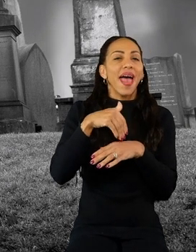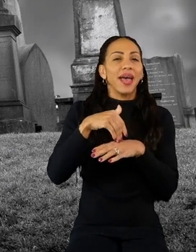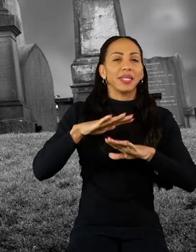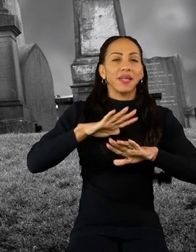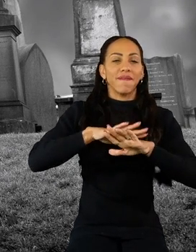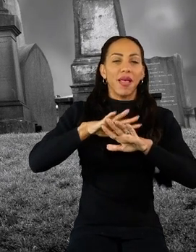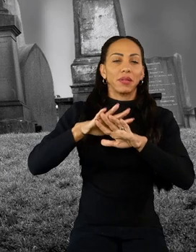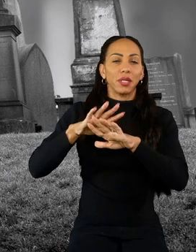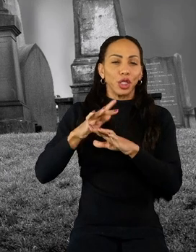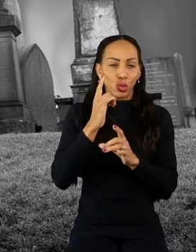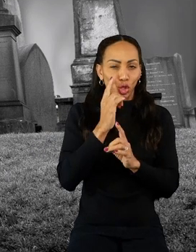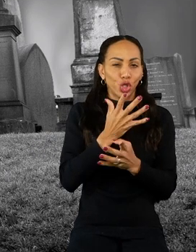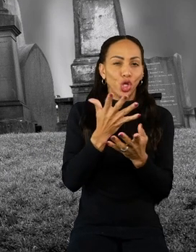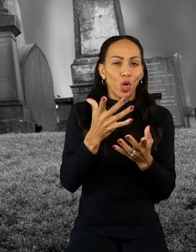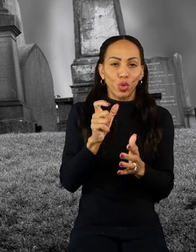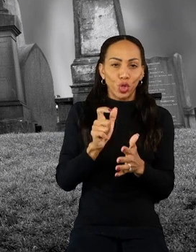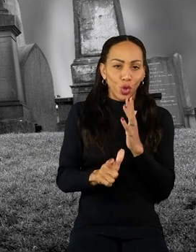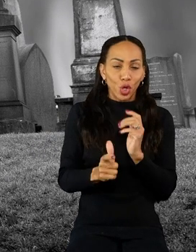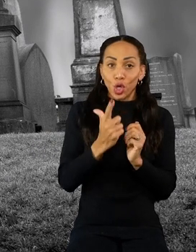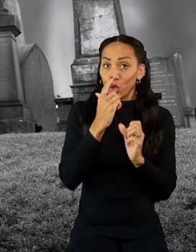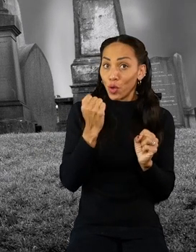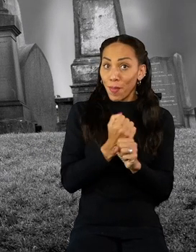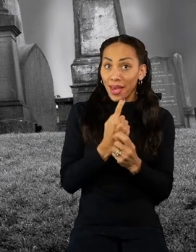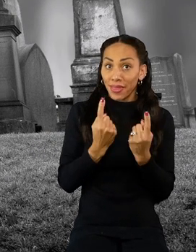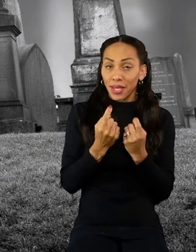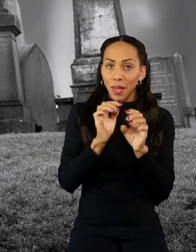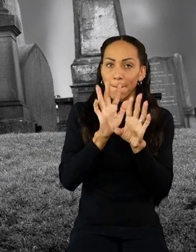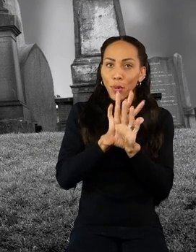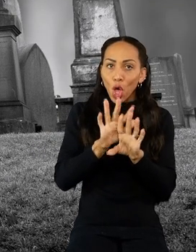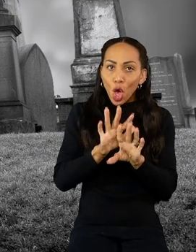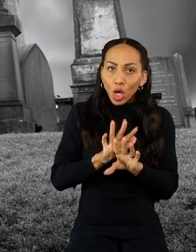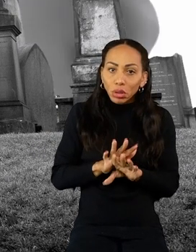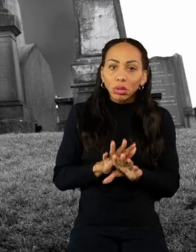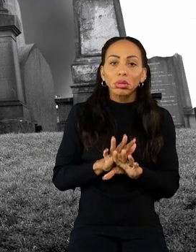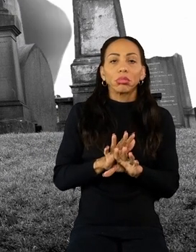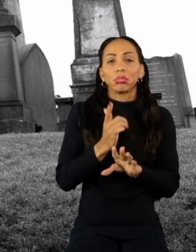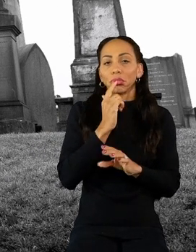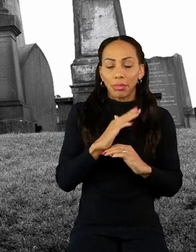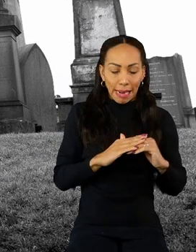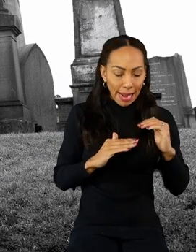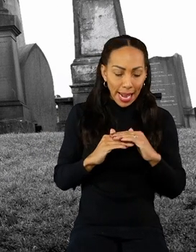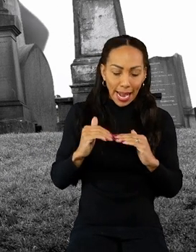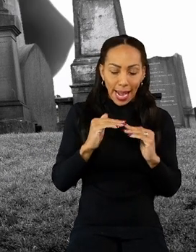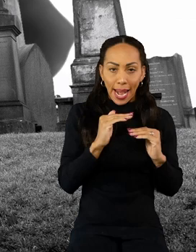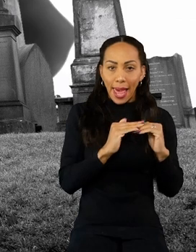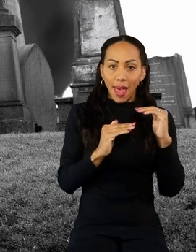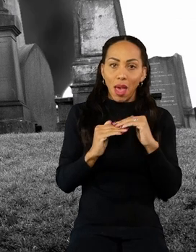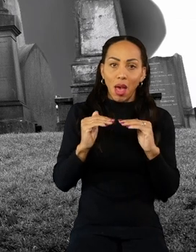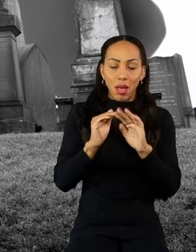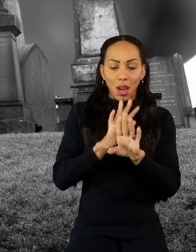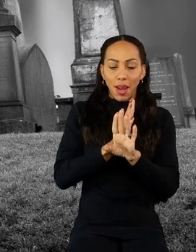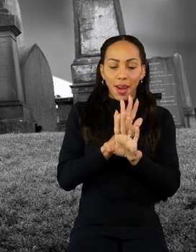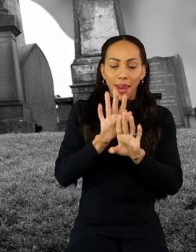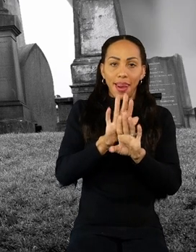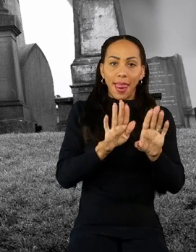I've got Jayne in that picture. But that's just playing with some more effects for you, just to see some things you could do. So that's showing you that you can also make things